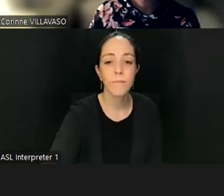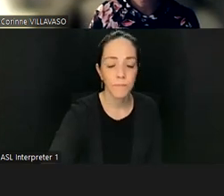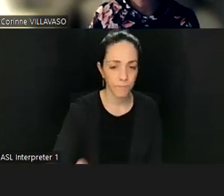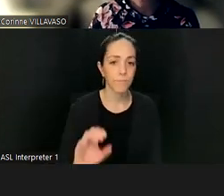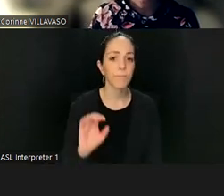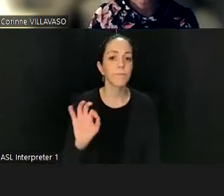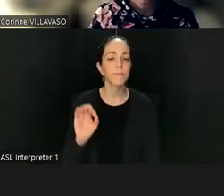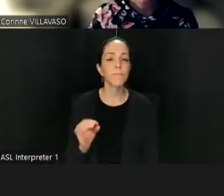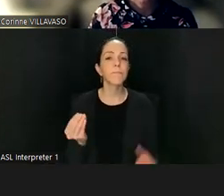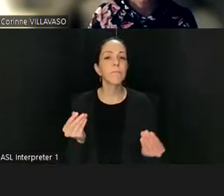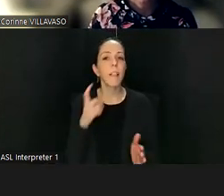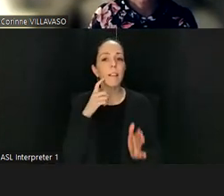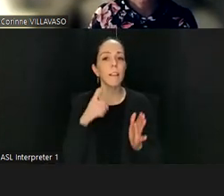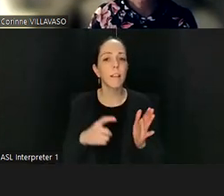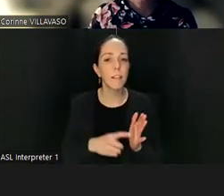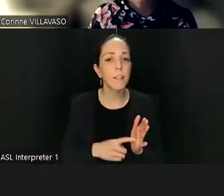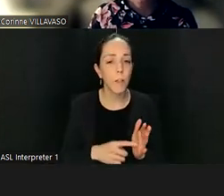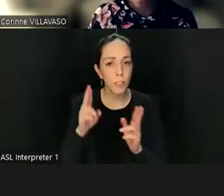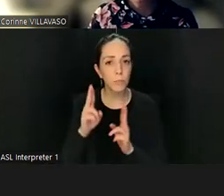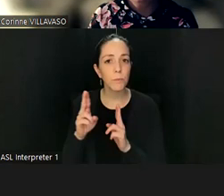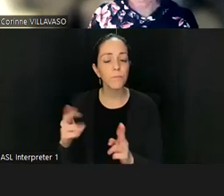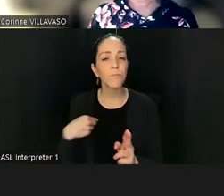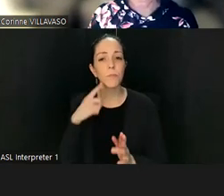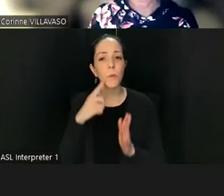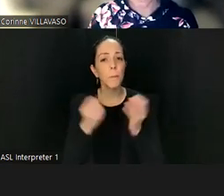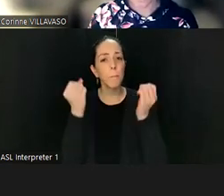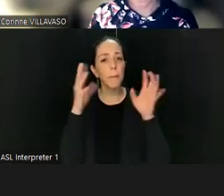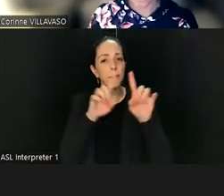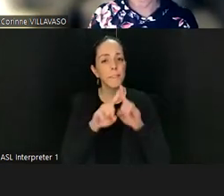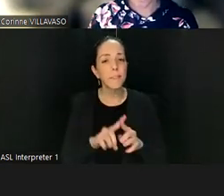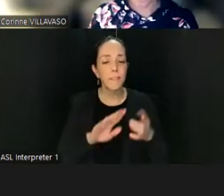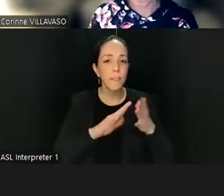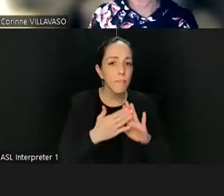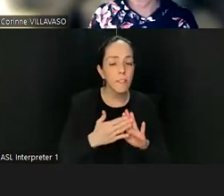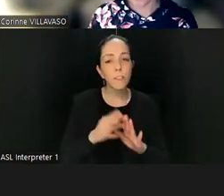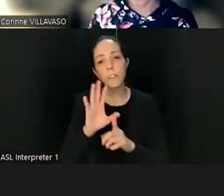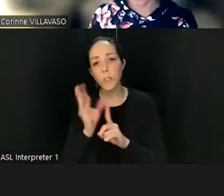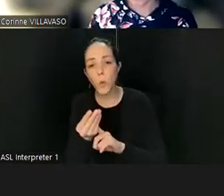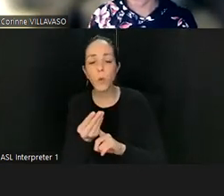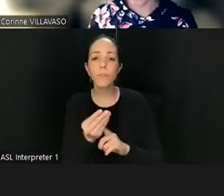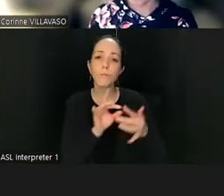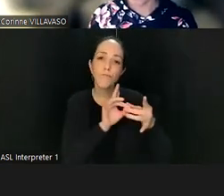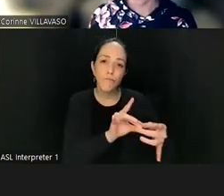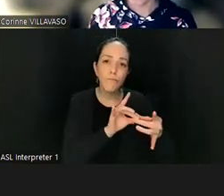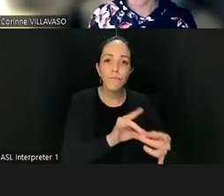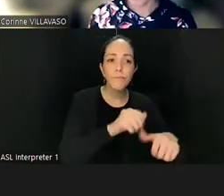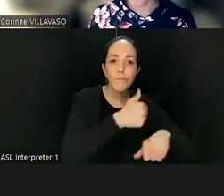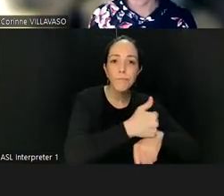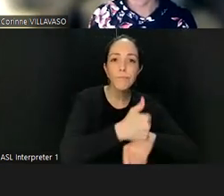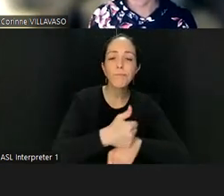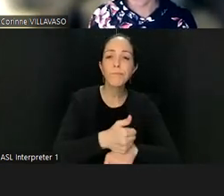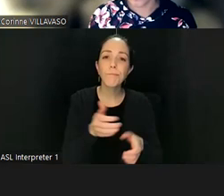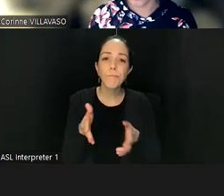tribes. We recognize the many villages, traditions, cultures, and relationships that existed along the river since